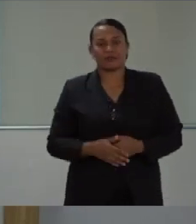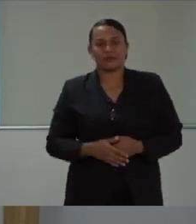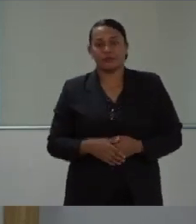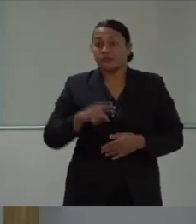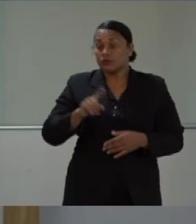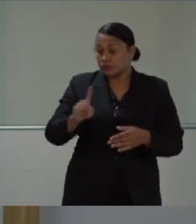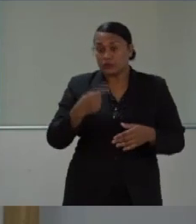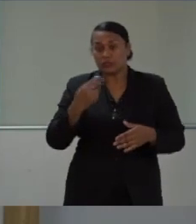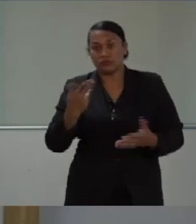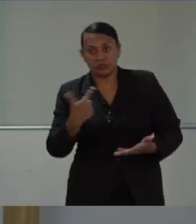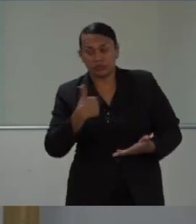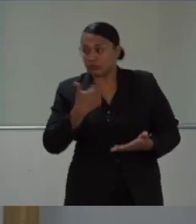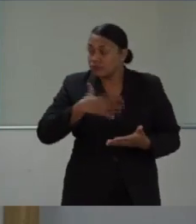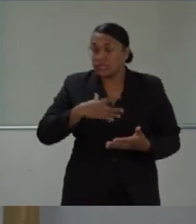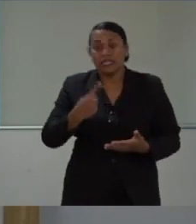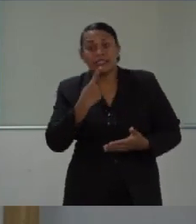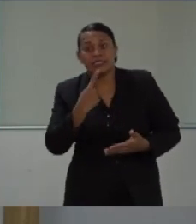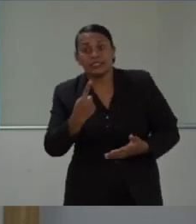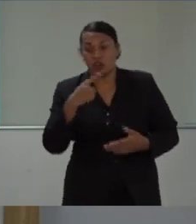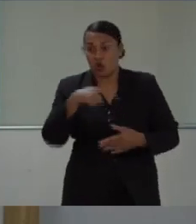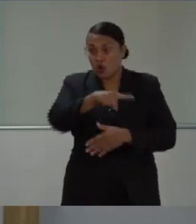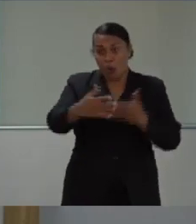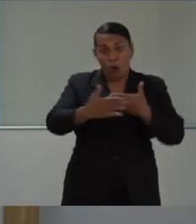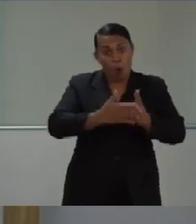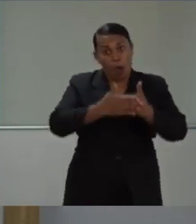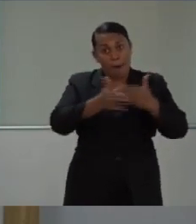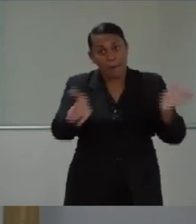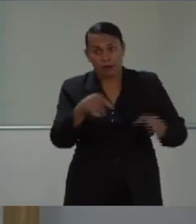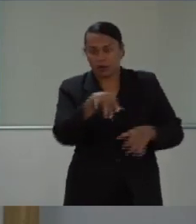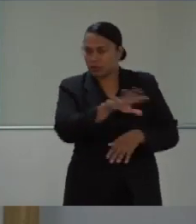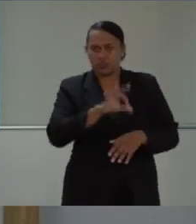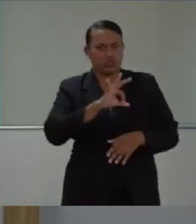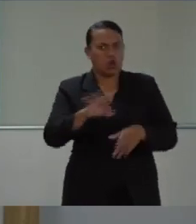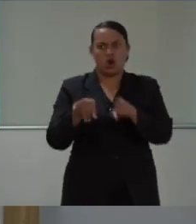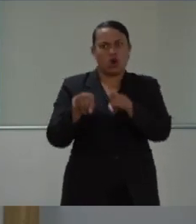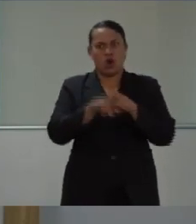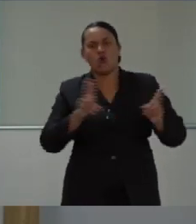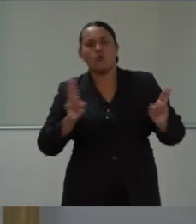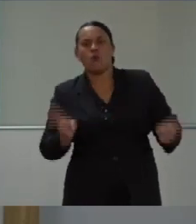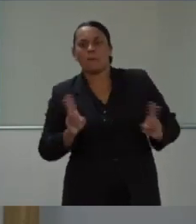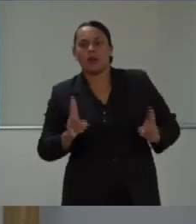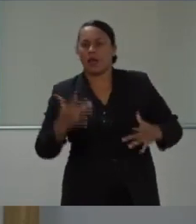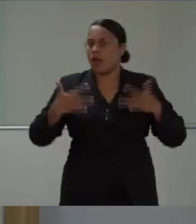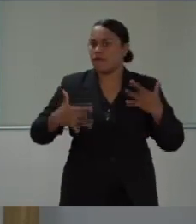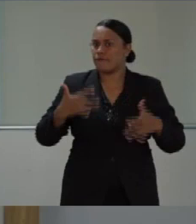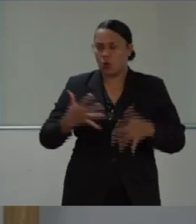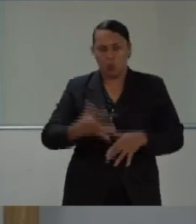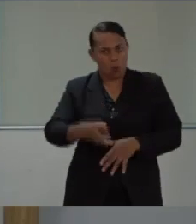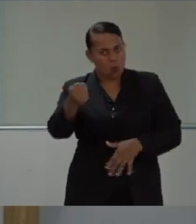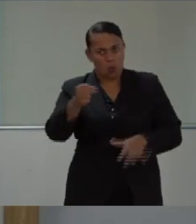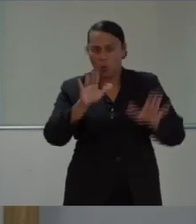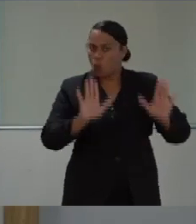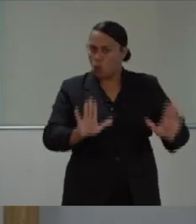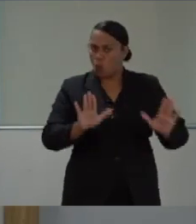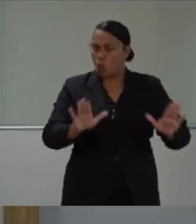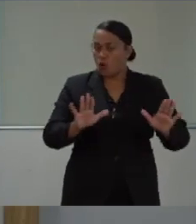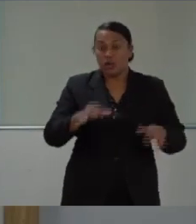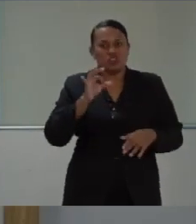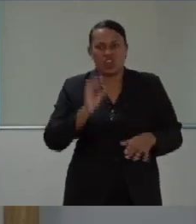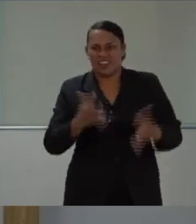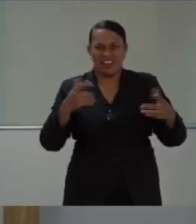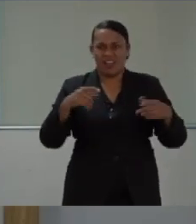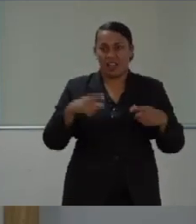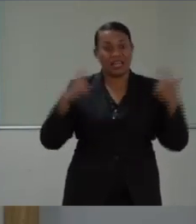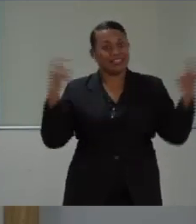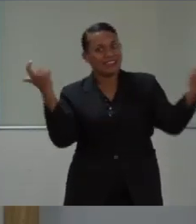say that the lifting of the lockdown does not mean life is going back to normal. It's not a cause for celebration or an excuse